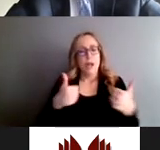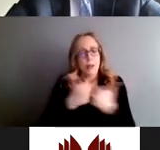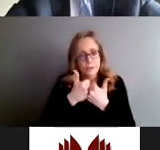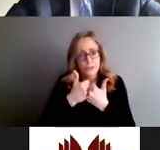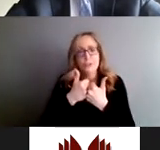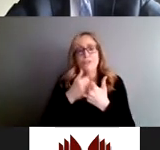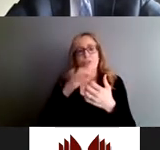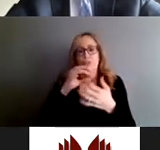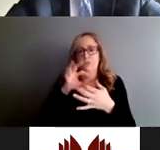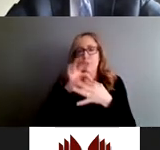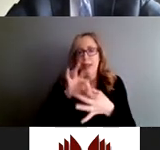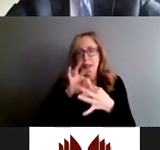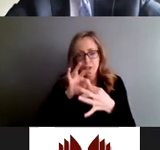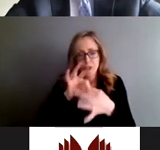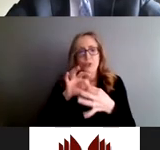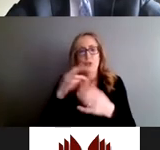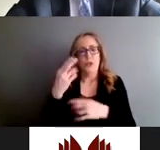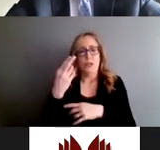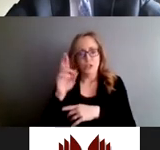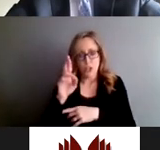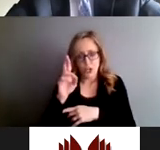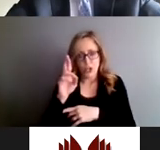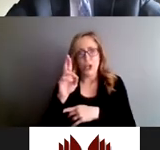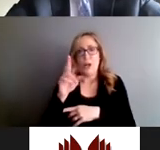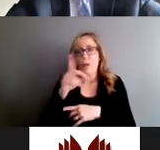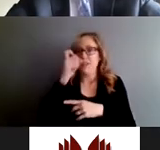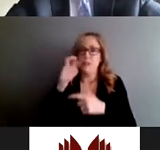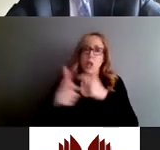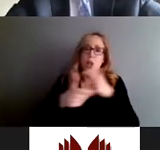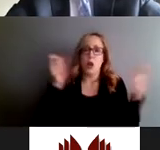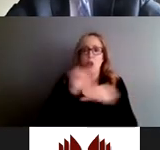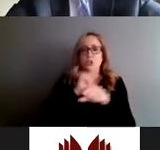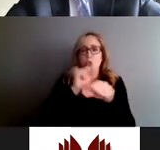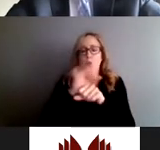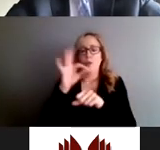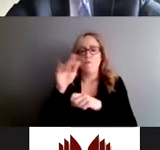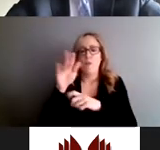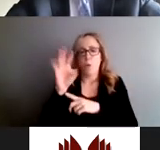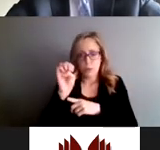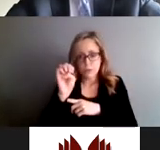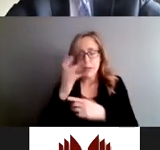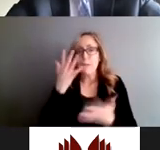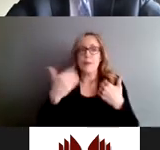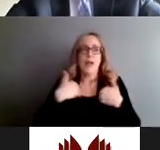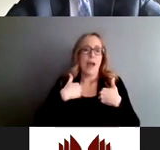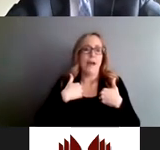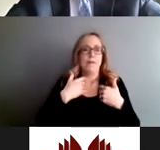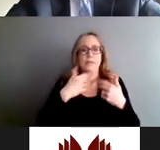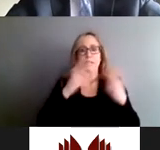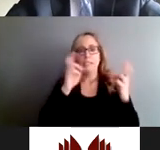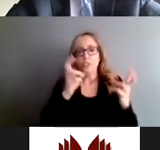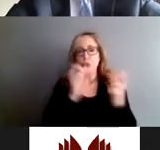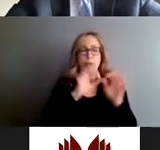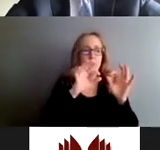a large workforce and people have different issues going on in their life or with their family. There may be